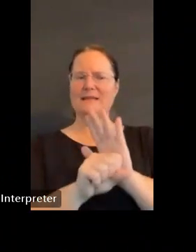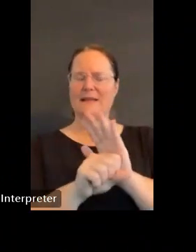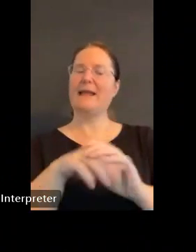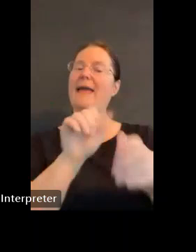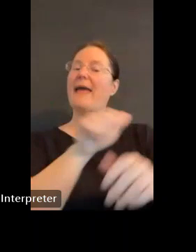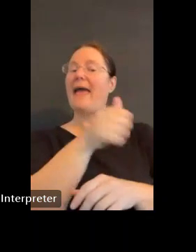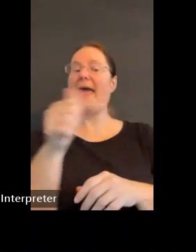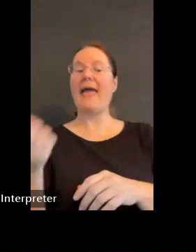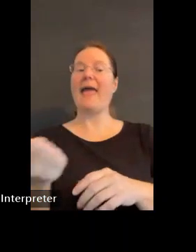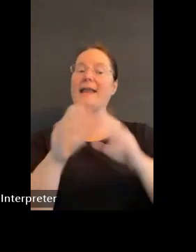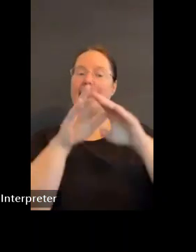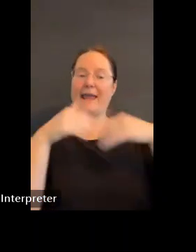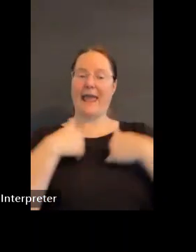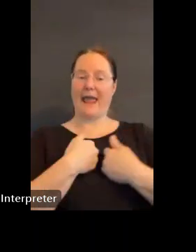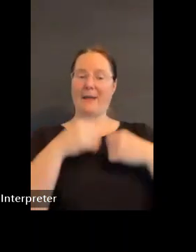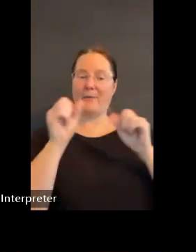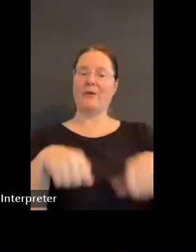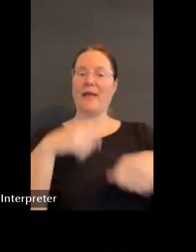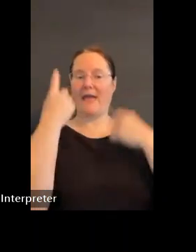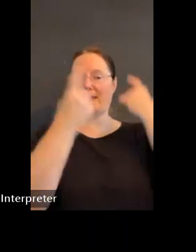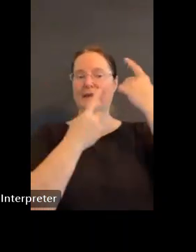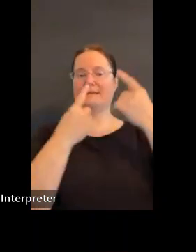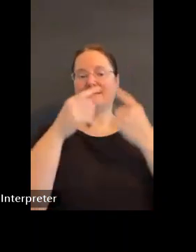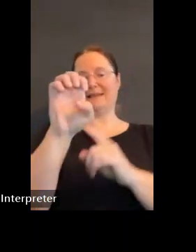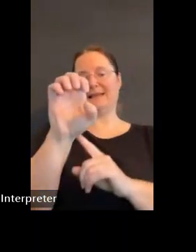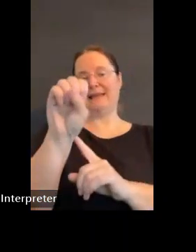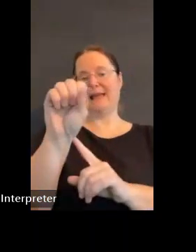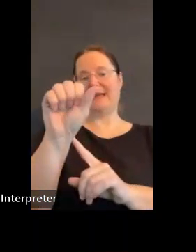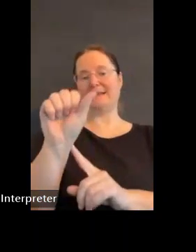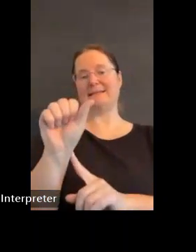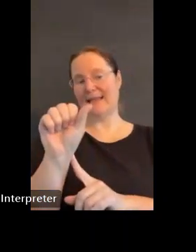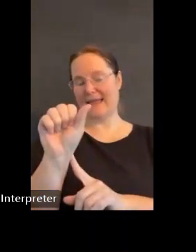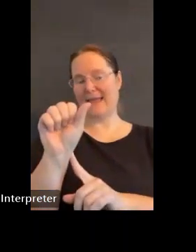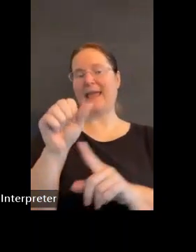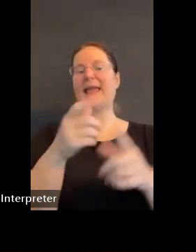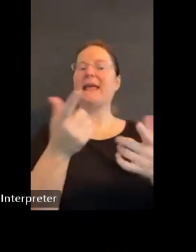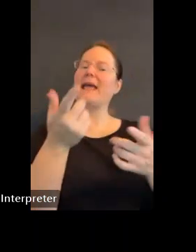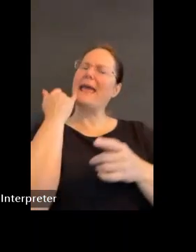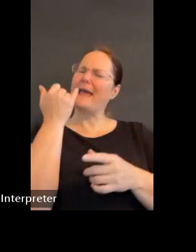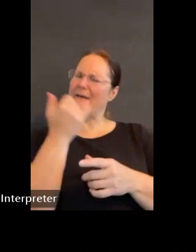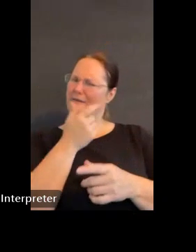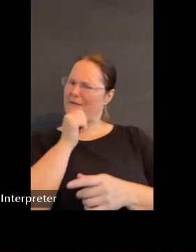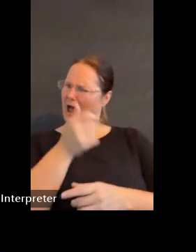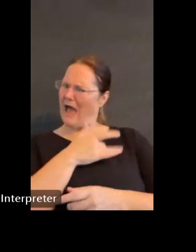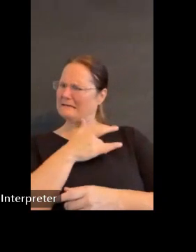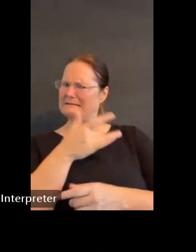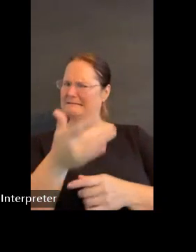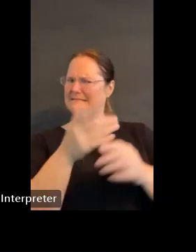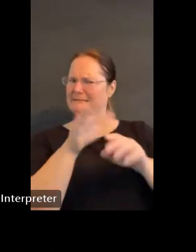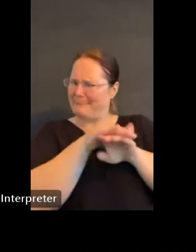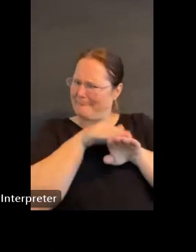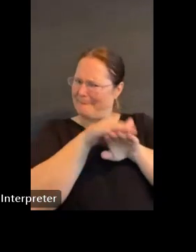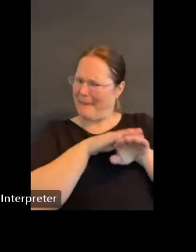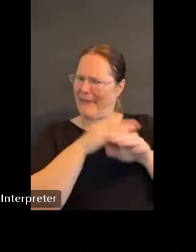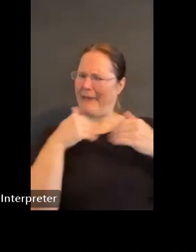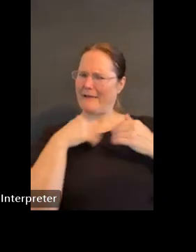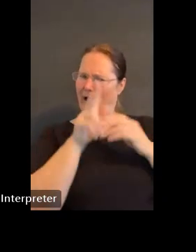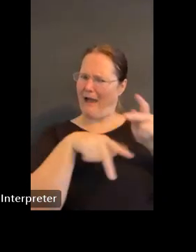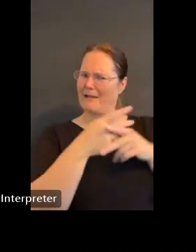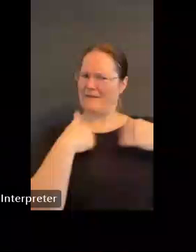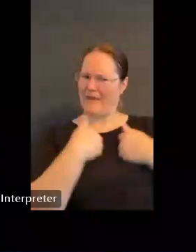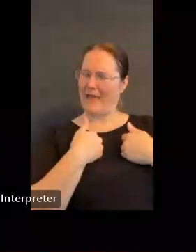that's not typically kept in a household, there should be some justification on why that animal is needed. So HUD's